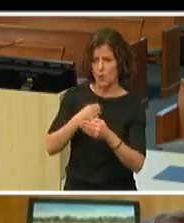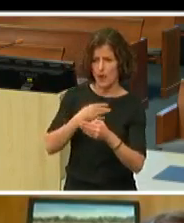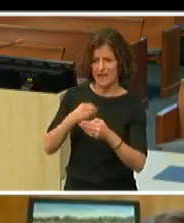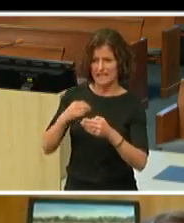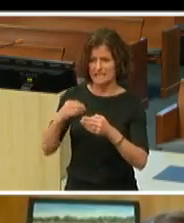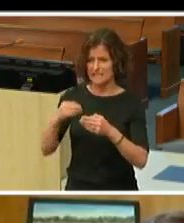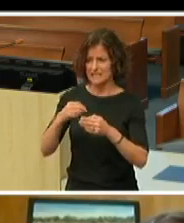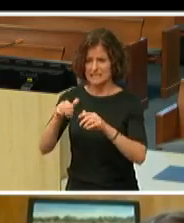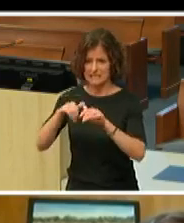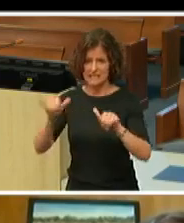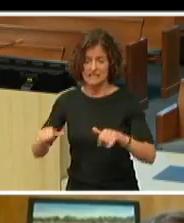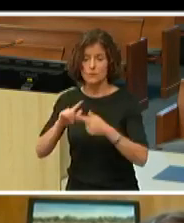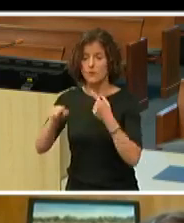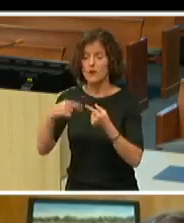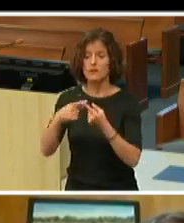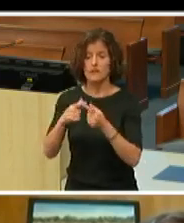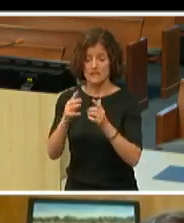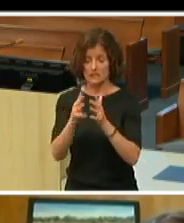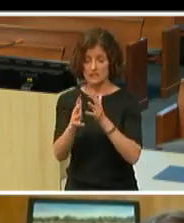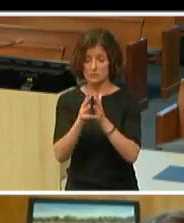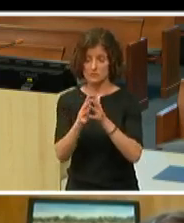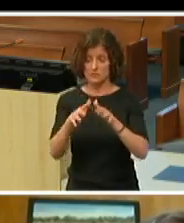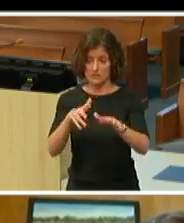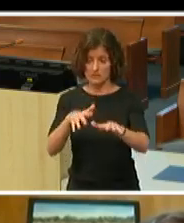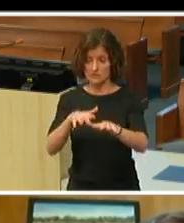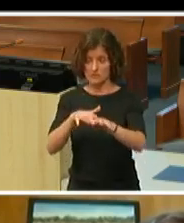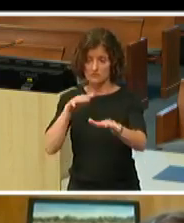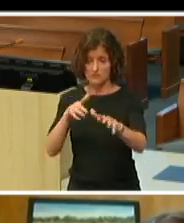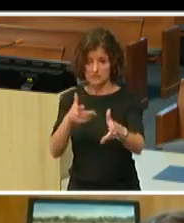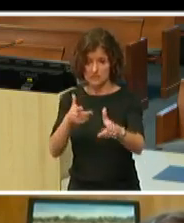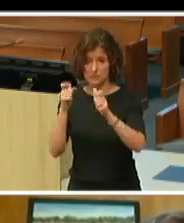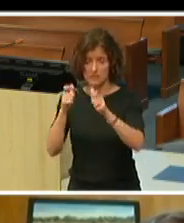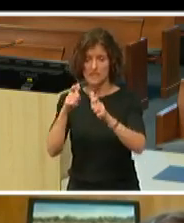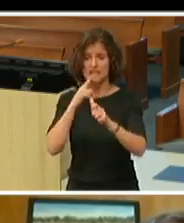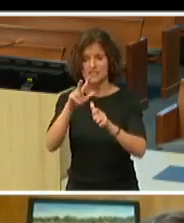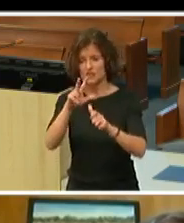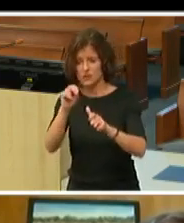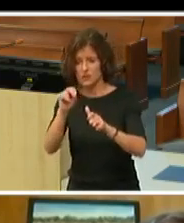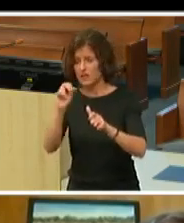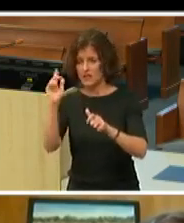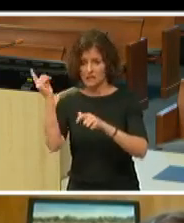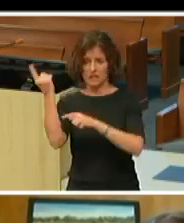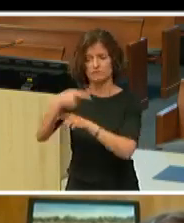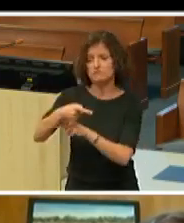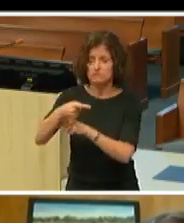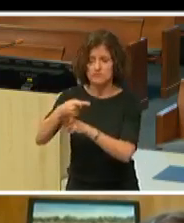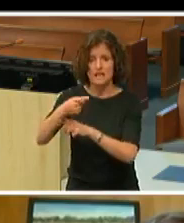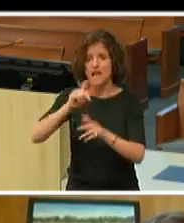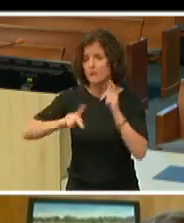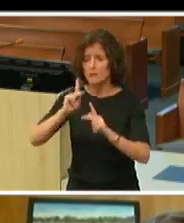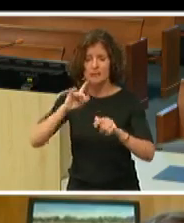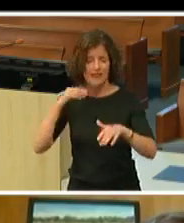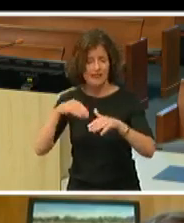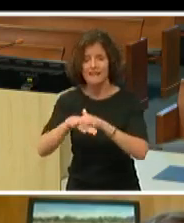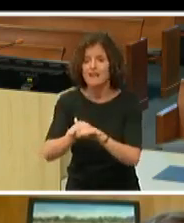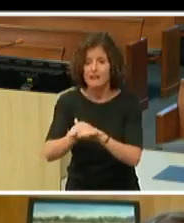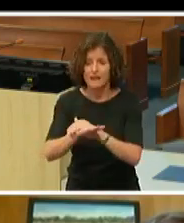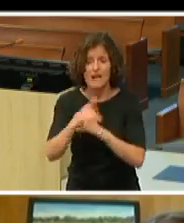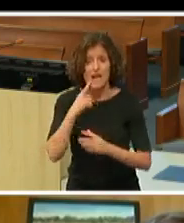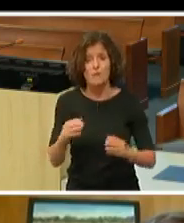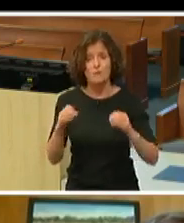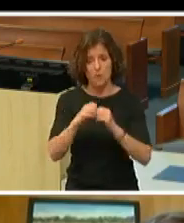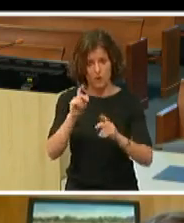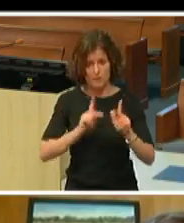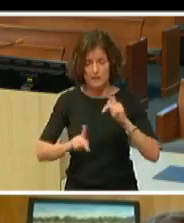highway gets below 30 miles an hour, let's say, some set point, the gate drops, nobody else gets on there, and actually more people get